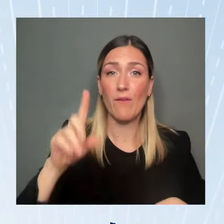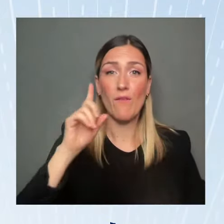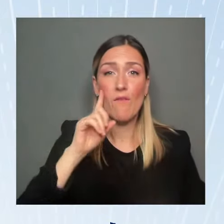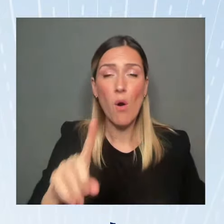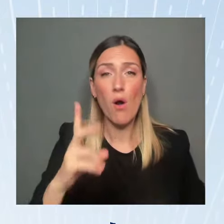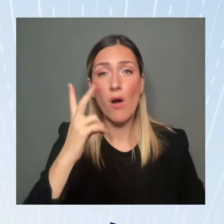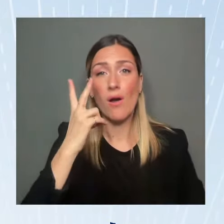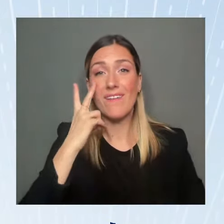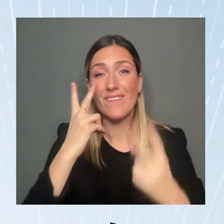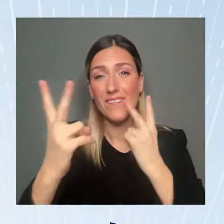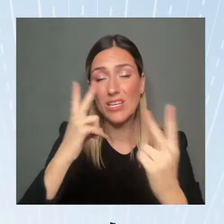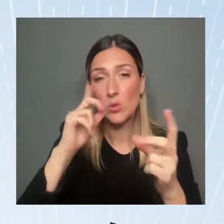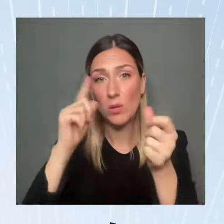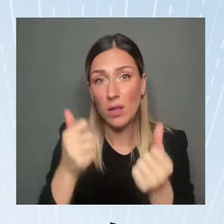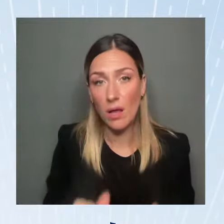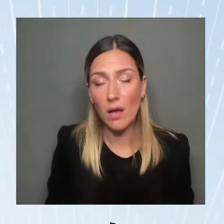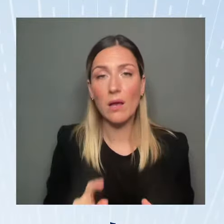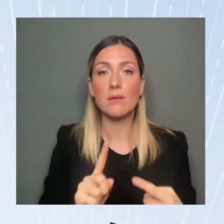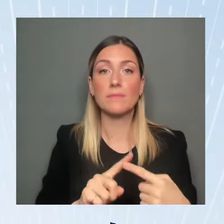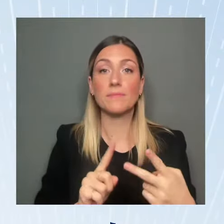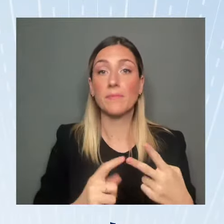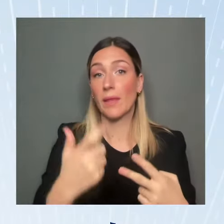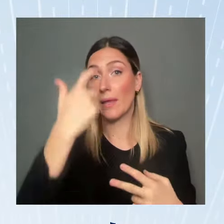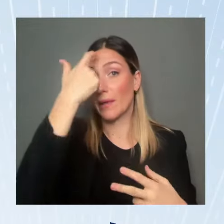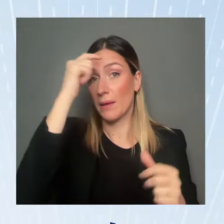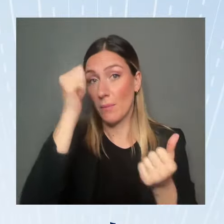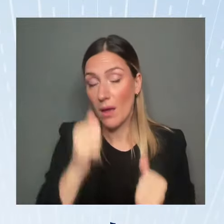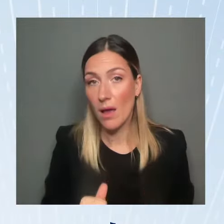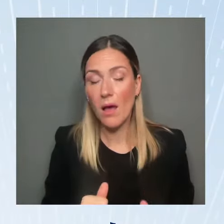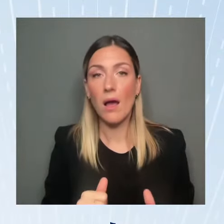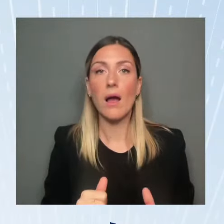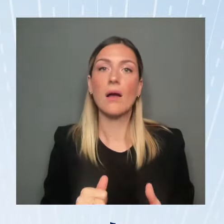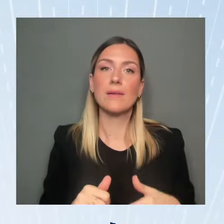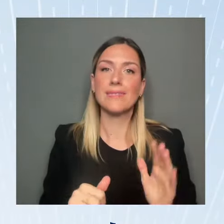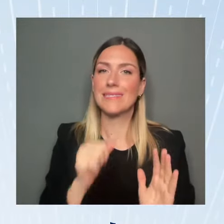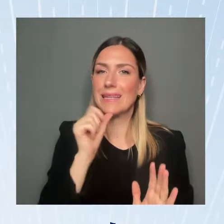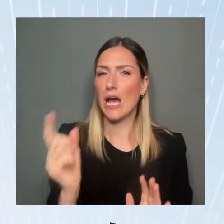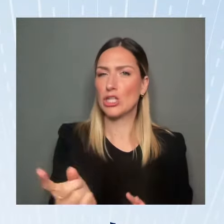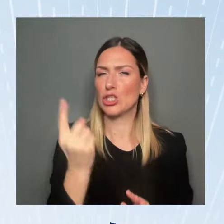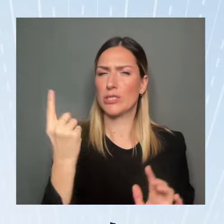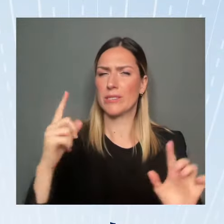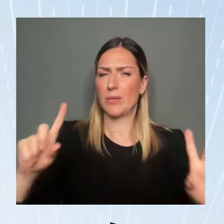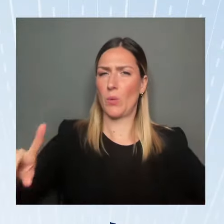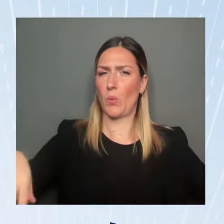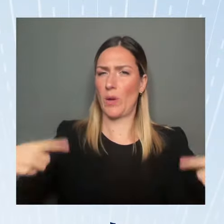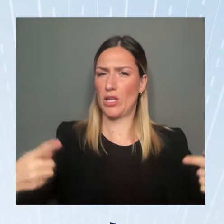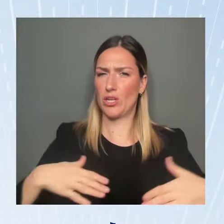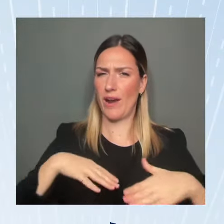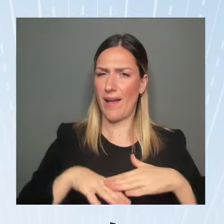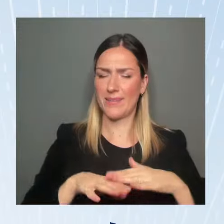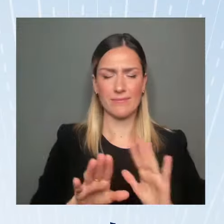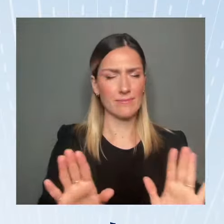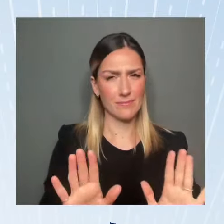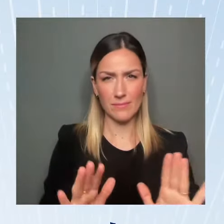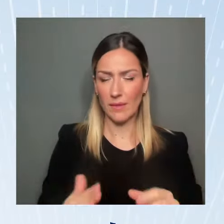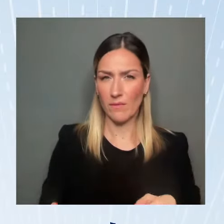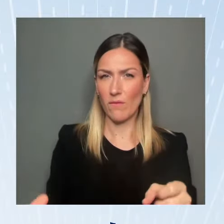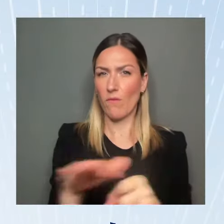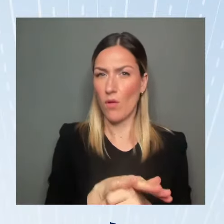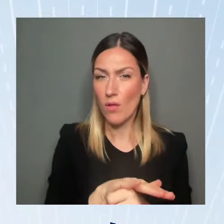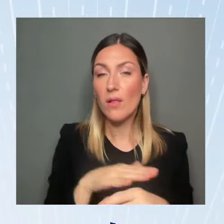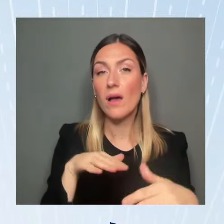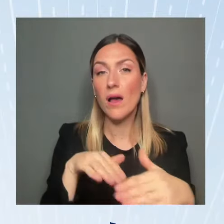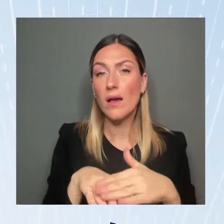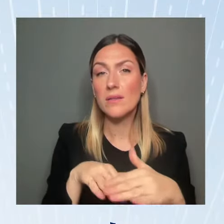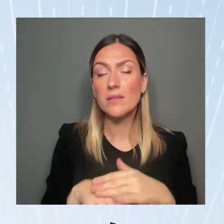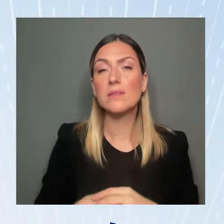visual impairment or a cognitive impairment. It's not always just about wheelchair access. It's about full and total access. And